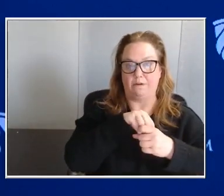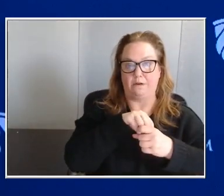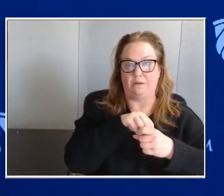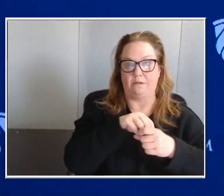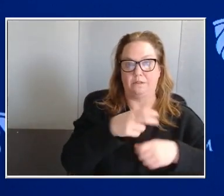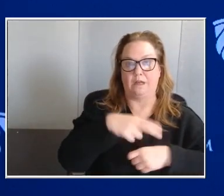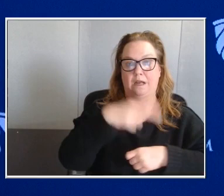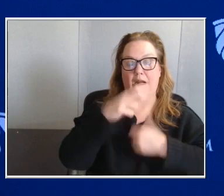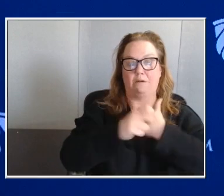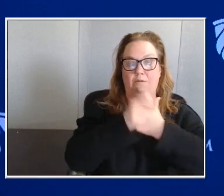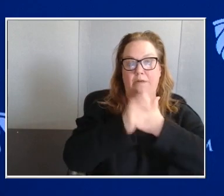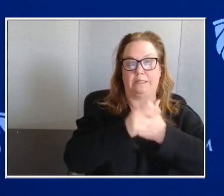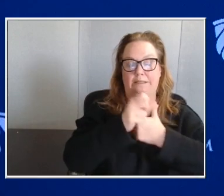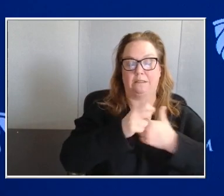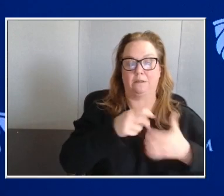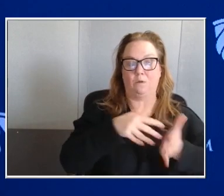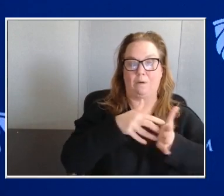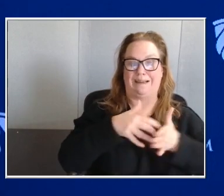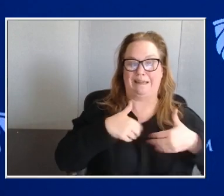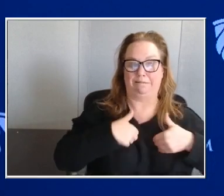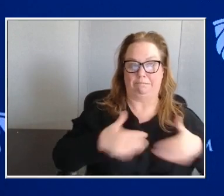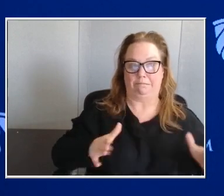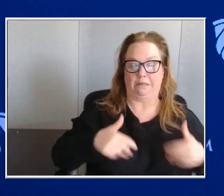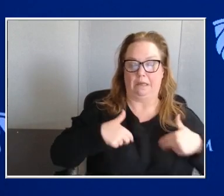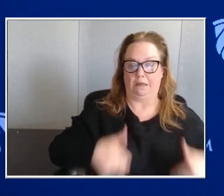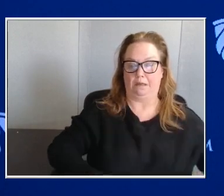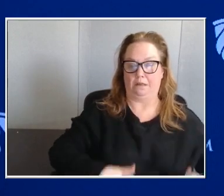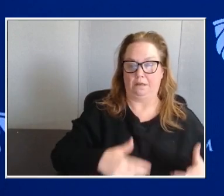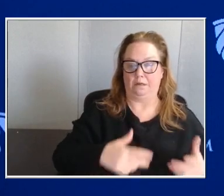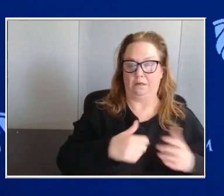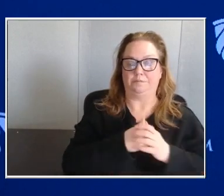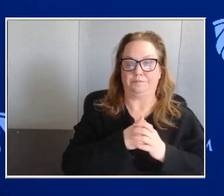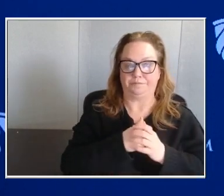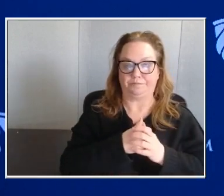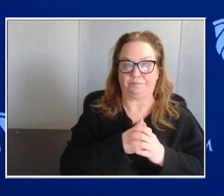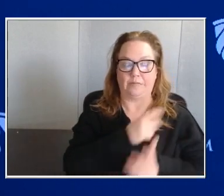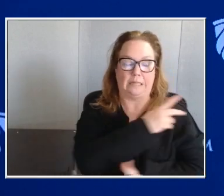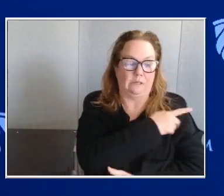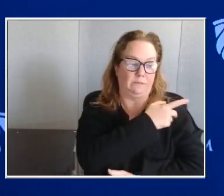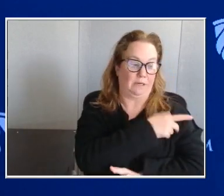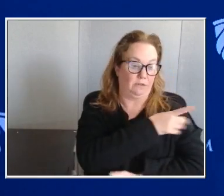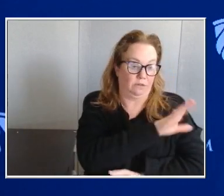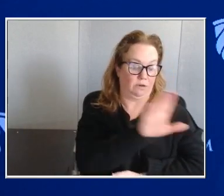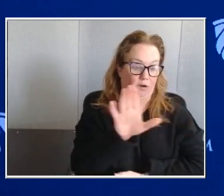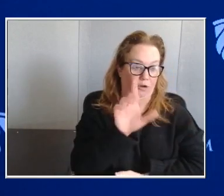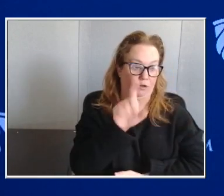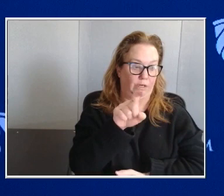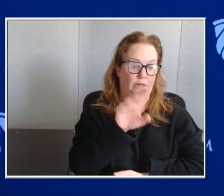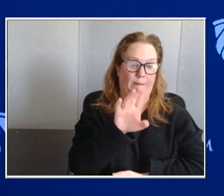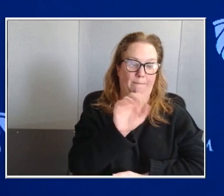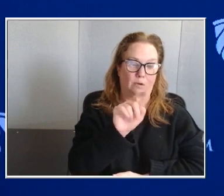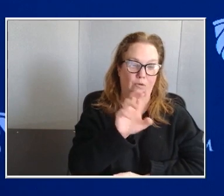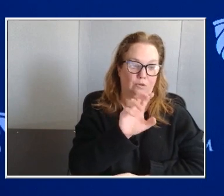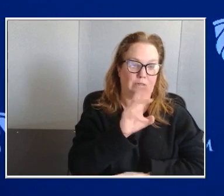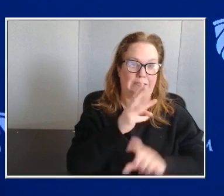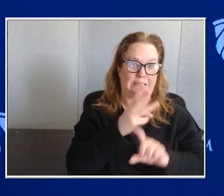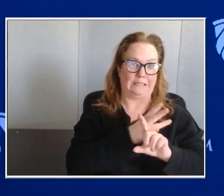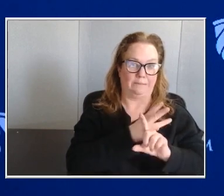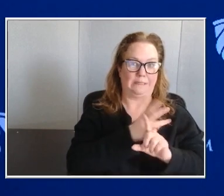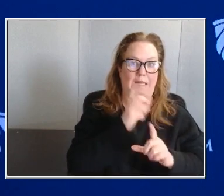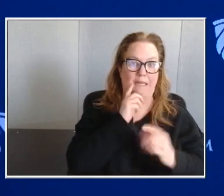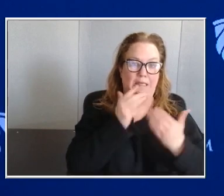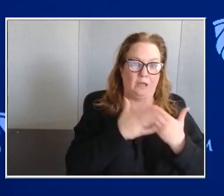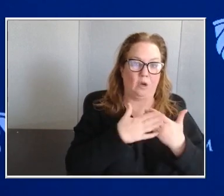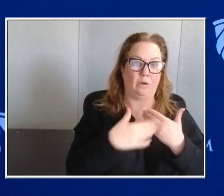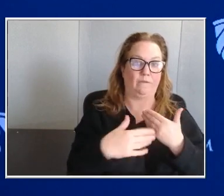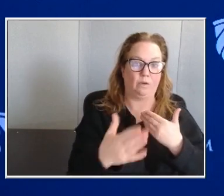for those highest at-risk immunosuppressed patients and populations. are you going to need a booster at 6 months? I think moving forward,